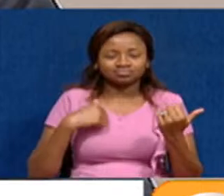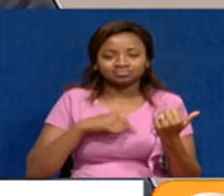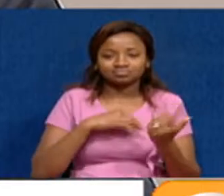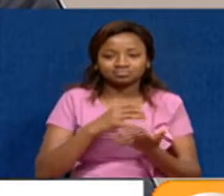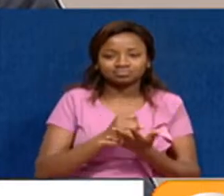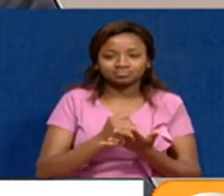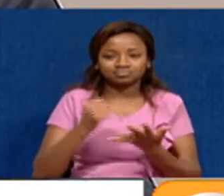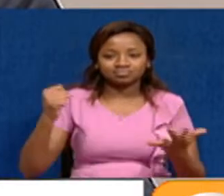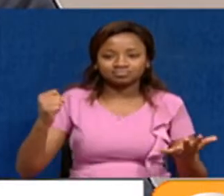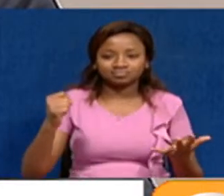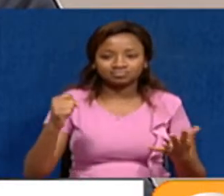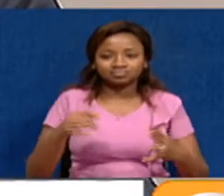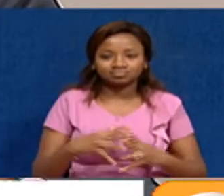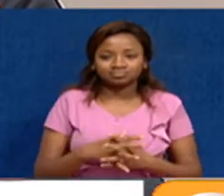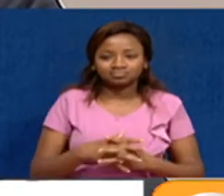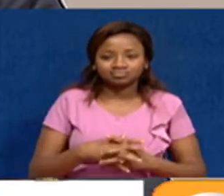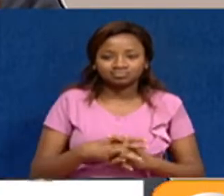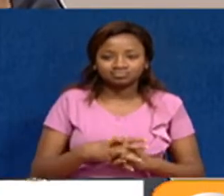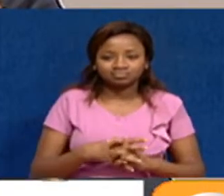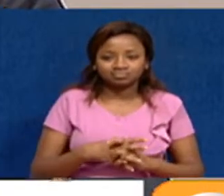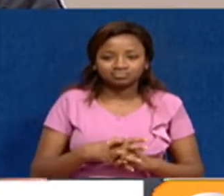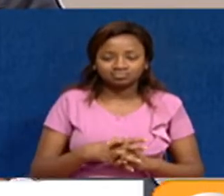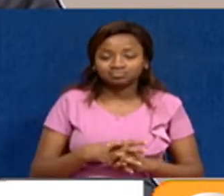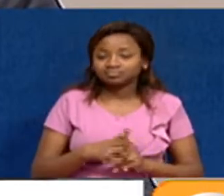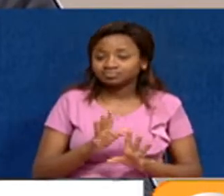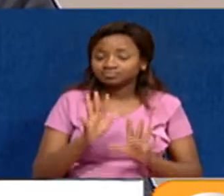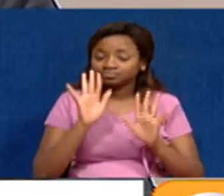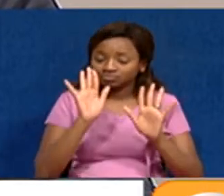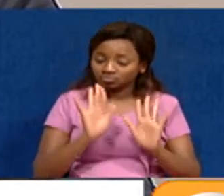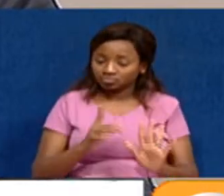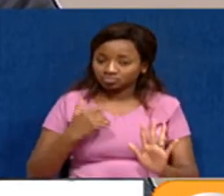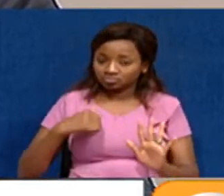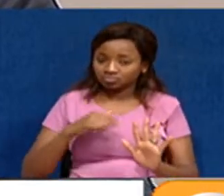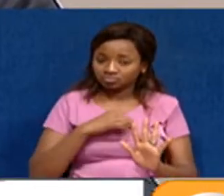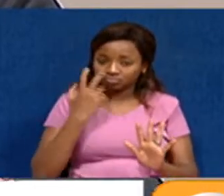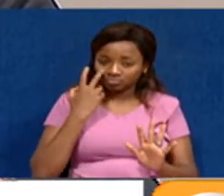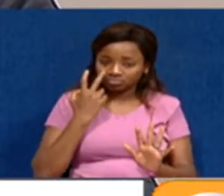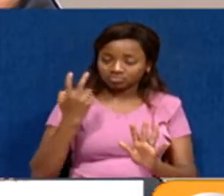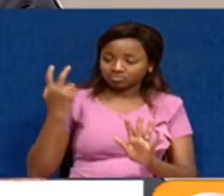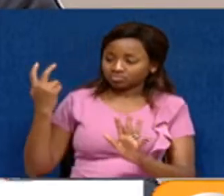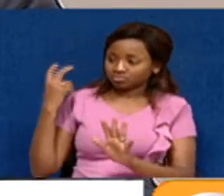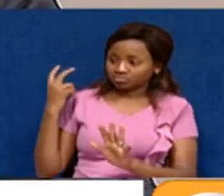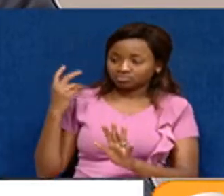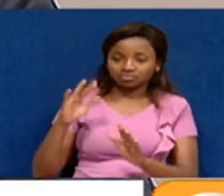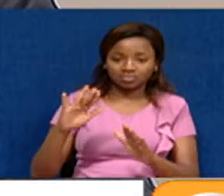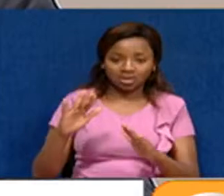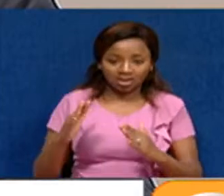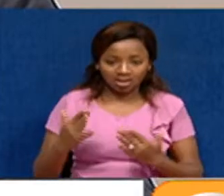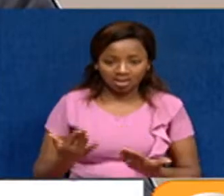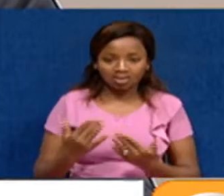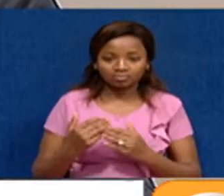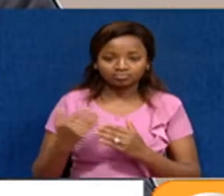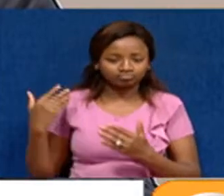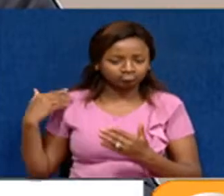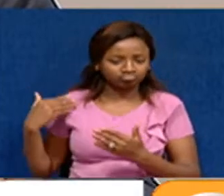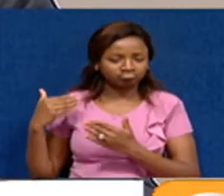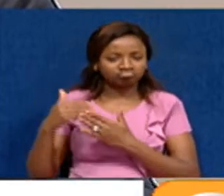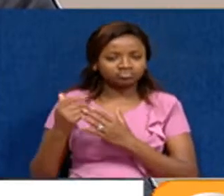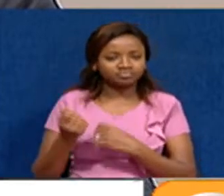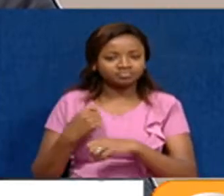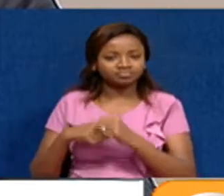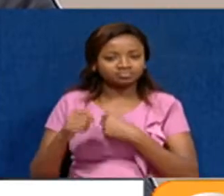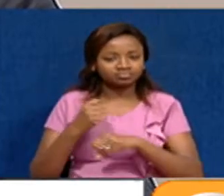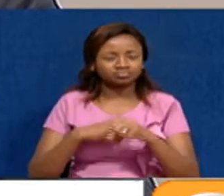have to do what we call institutional memory. We just go back and see how many, what is the cycle, as Bobby has just said. Mm-hmm. In the